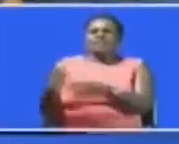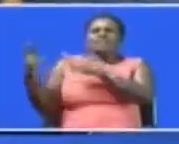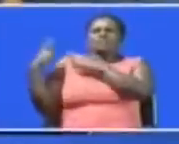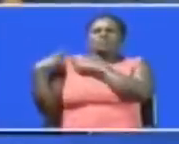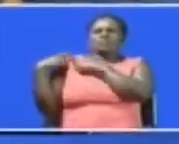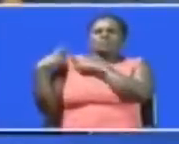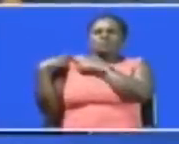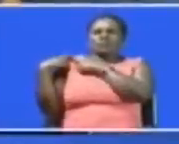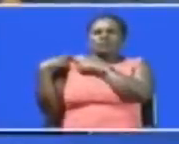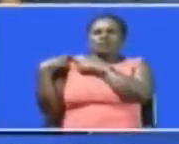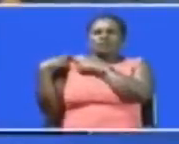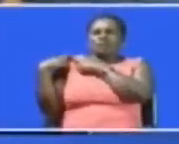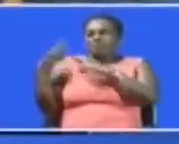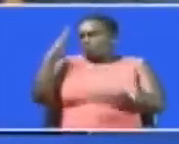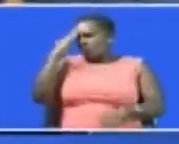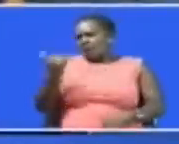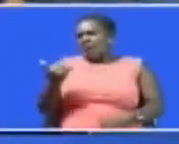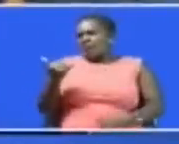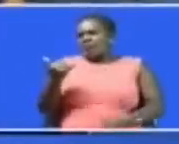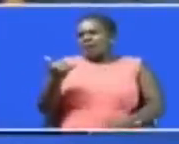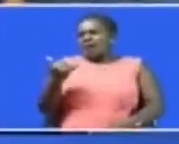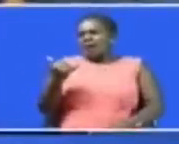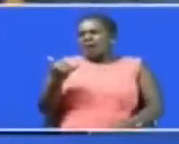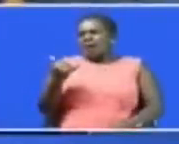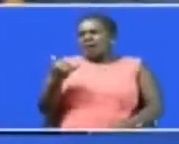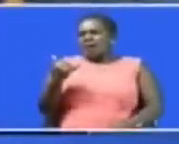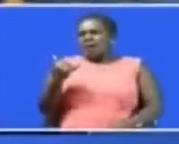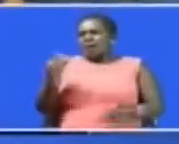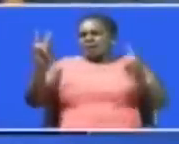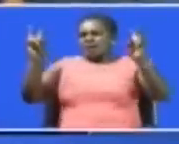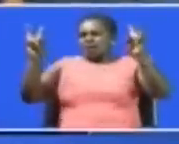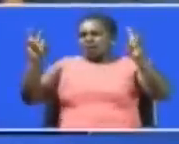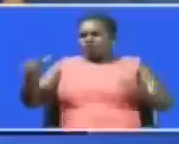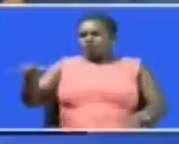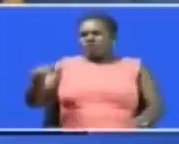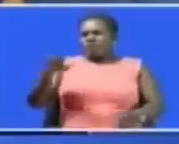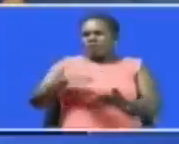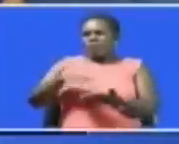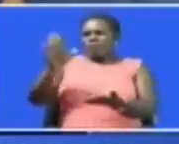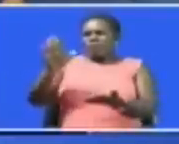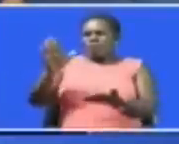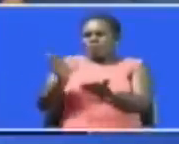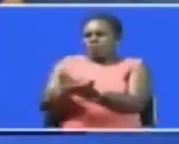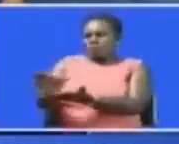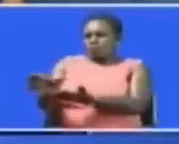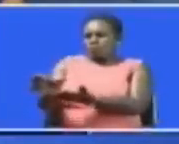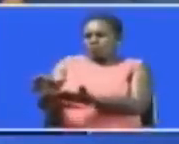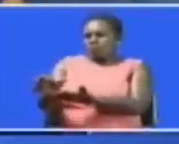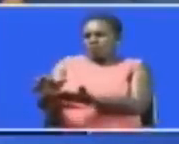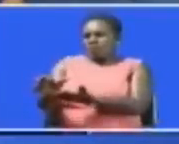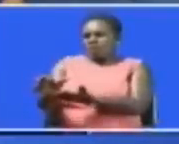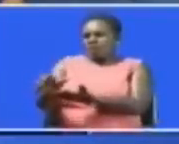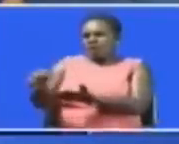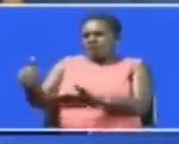liability in terms of the fact that, you know, when the issue of area is given more premium, then